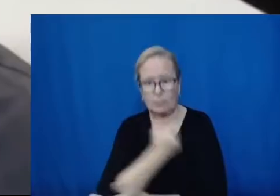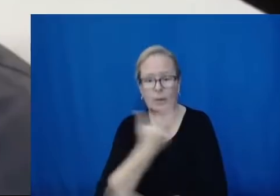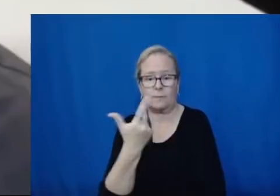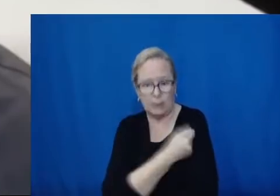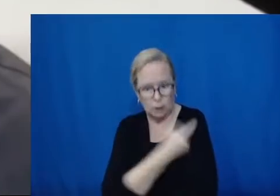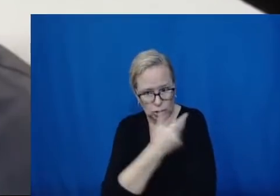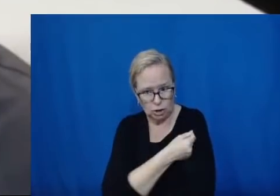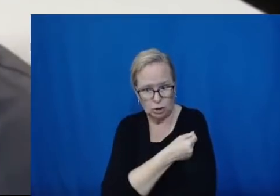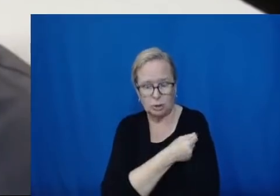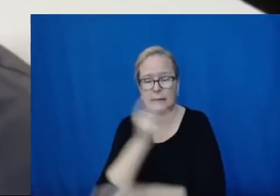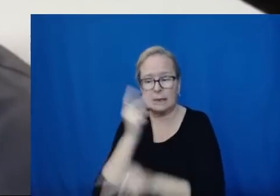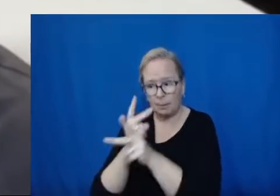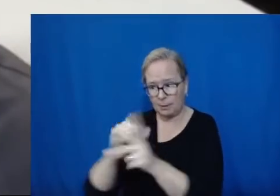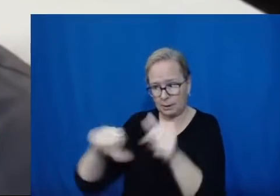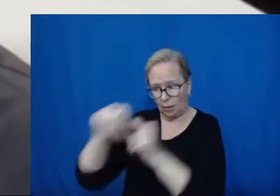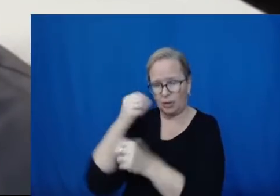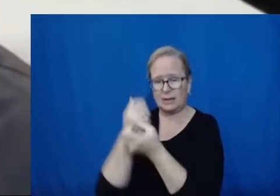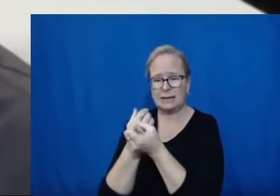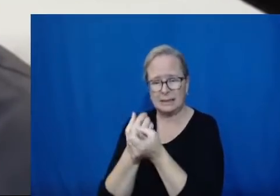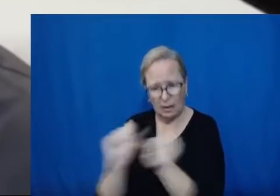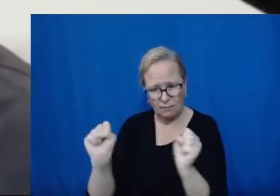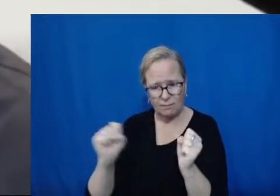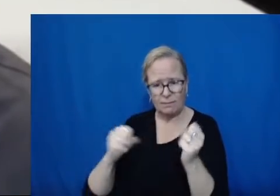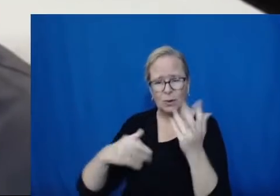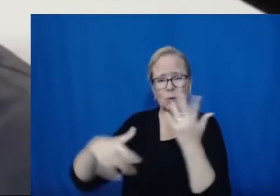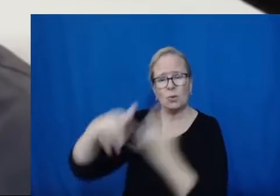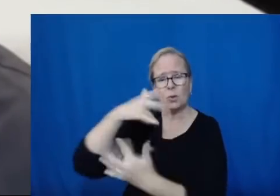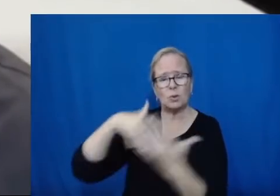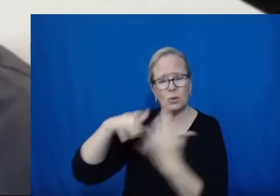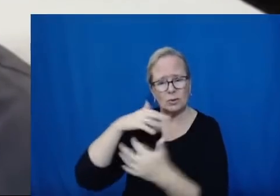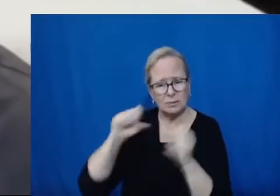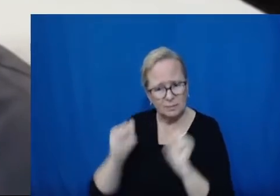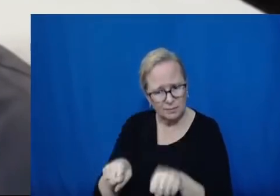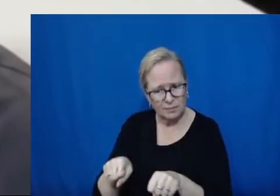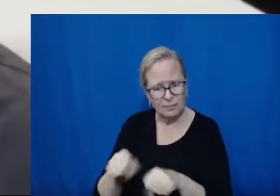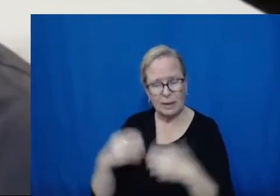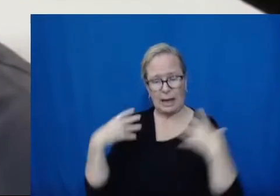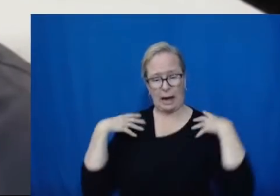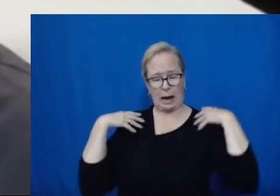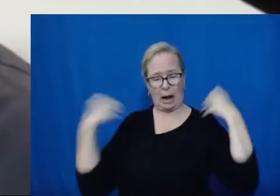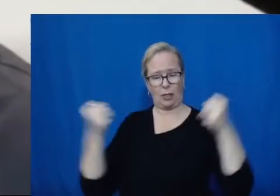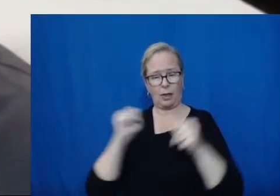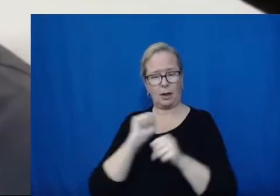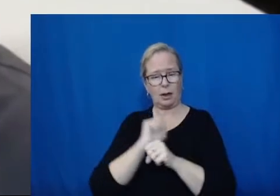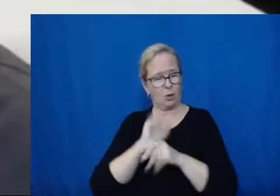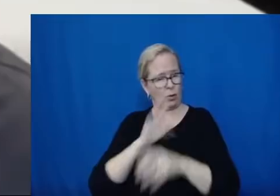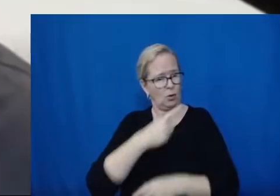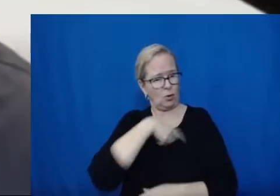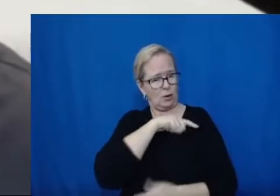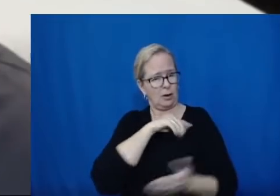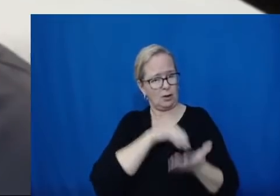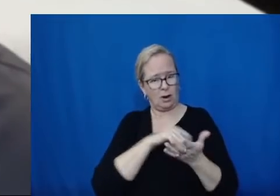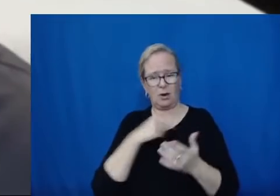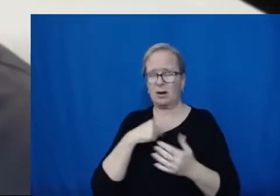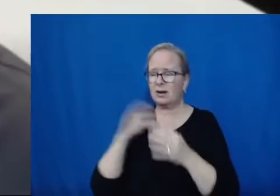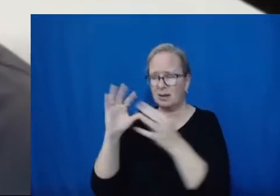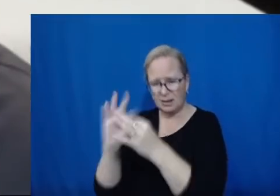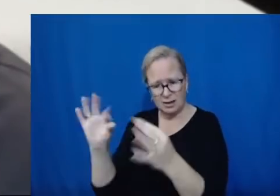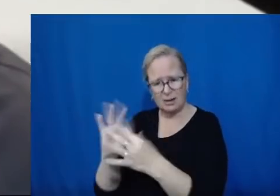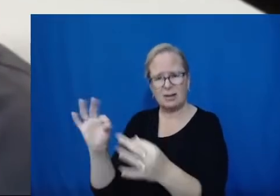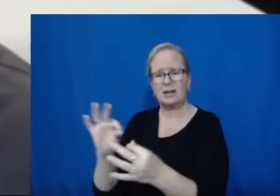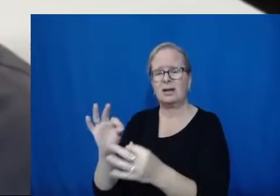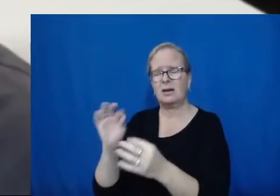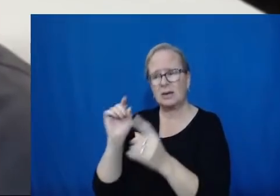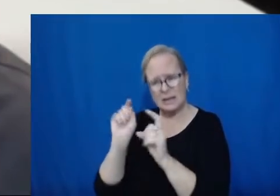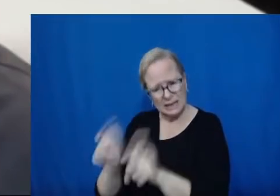safe. Try to avoid the social situations. Your healthcare workers, we're here for you. If you need us, come find